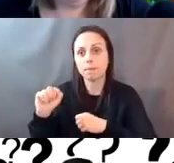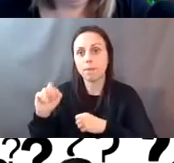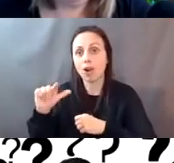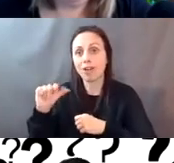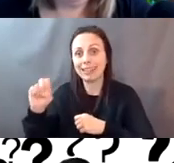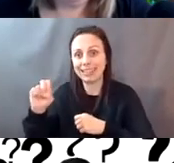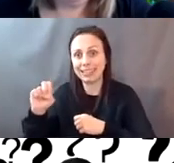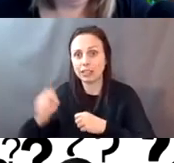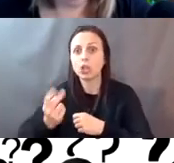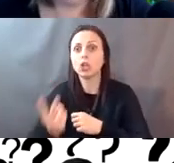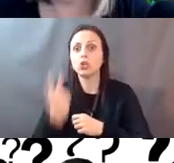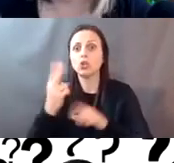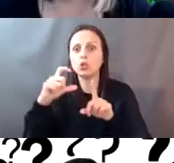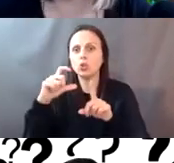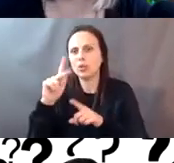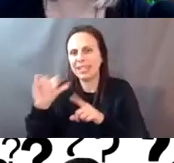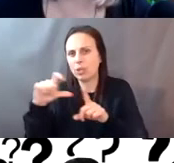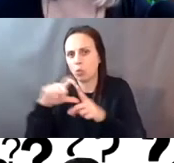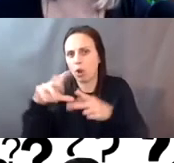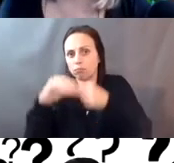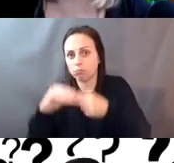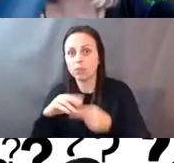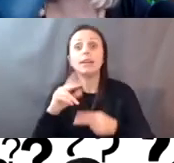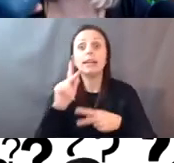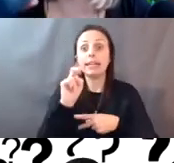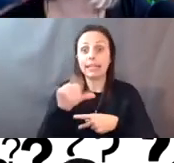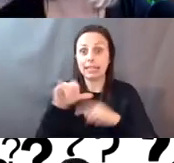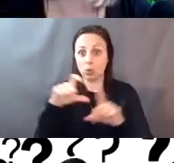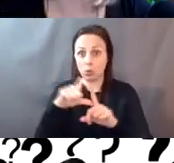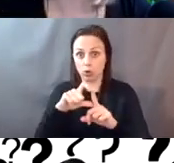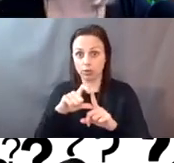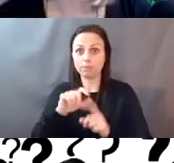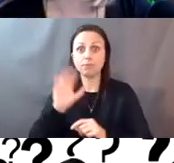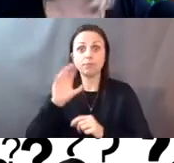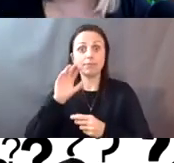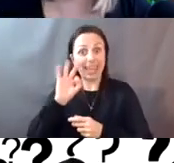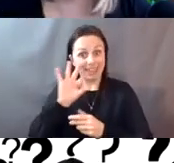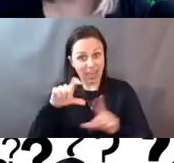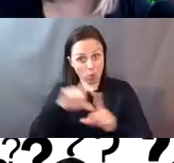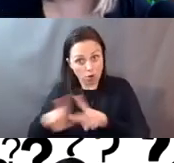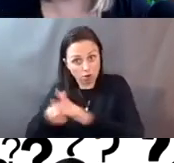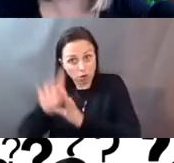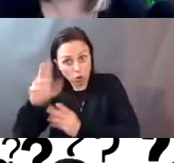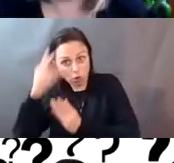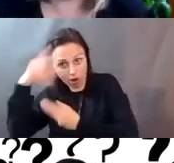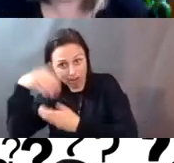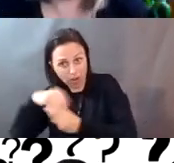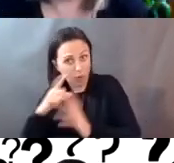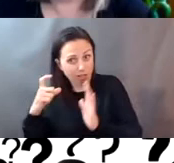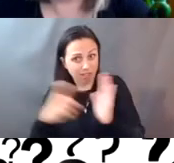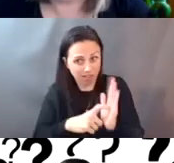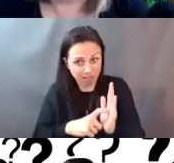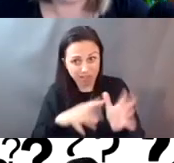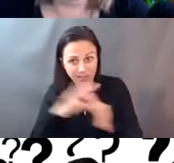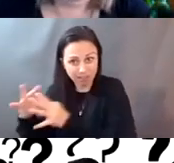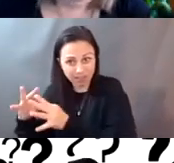two keyword things here together. So with the keywords, as long as they appear in your content, they will get picked up, ? You don't have